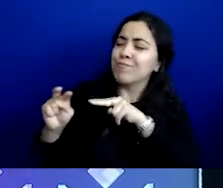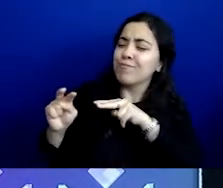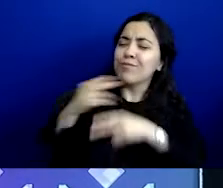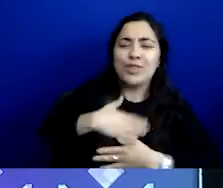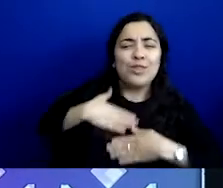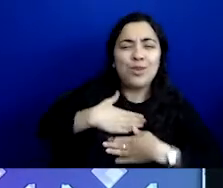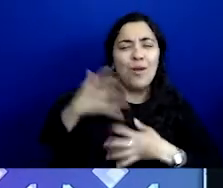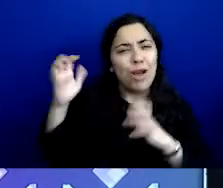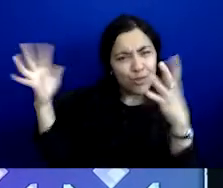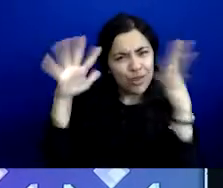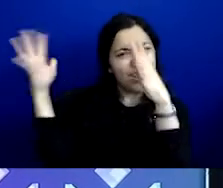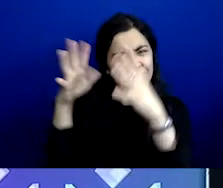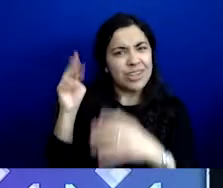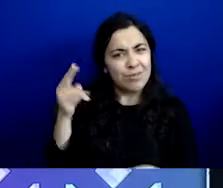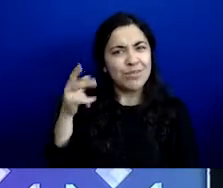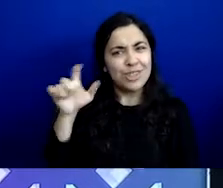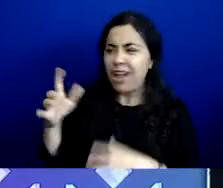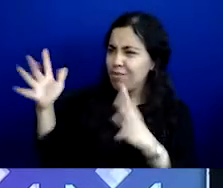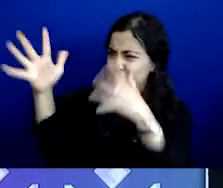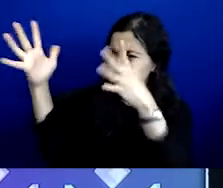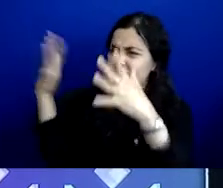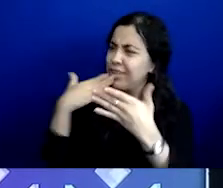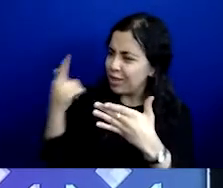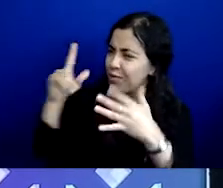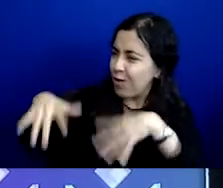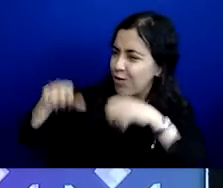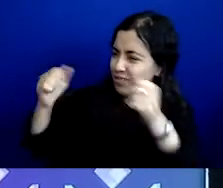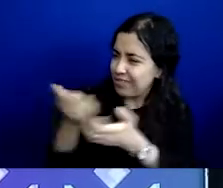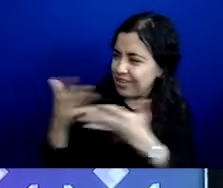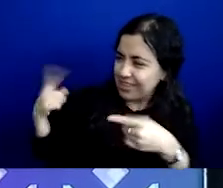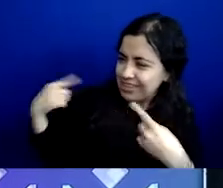to give her a round of applause and thank you for putting all this together.